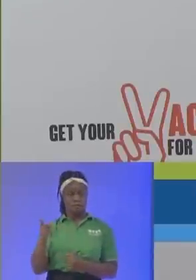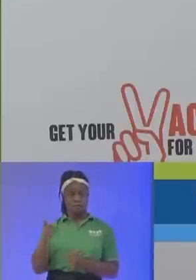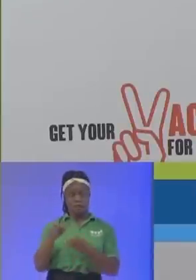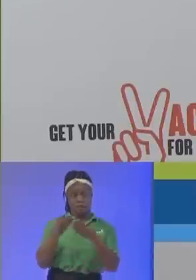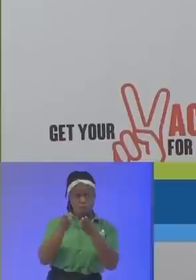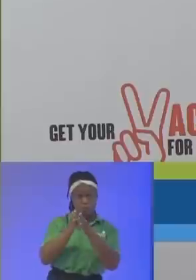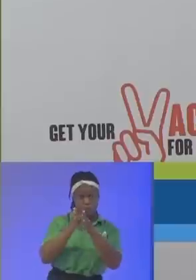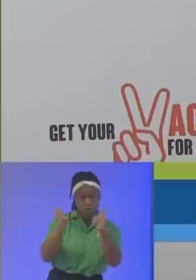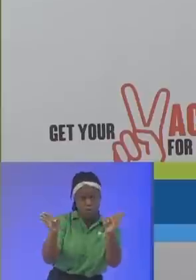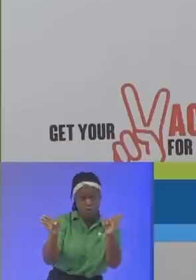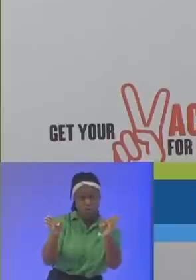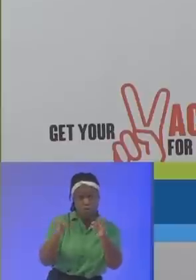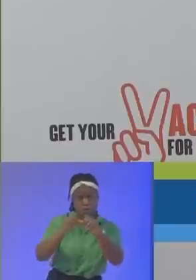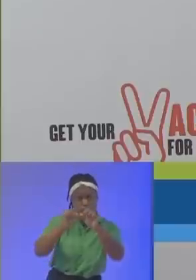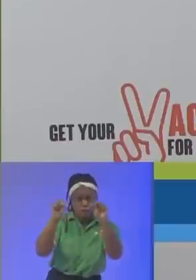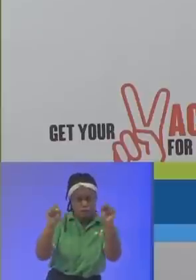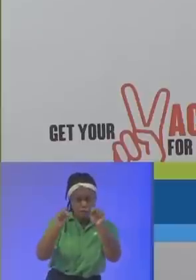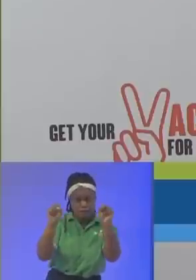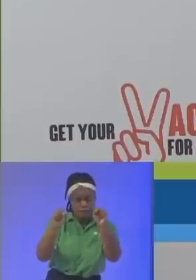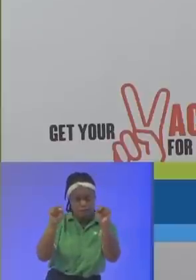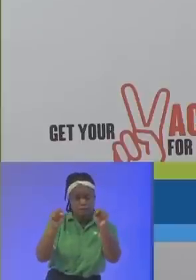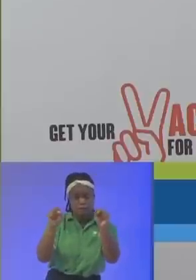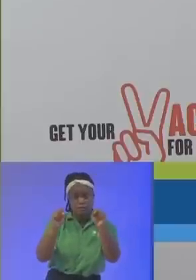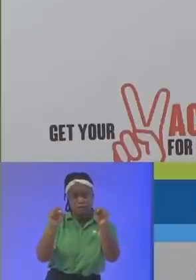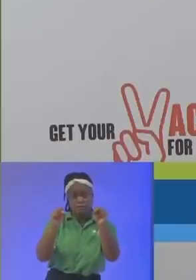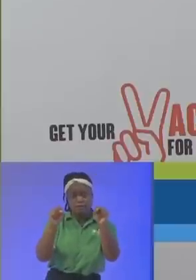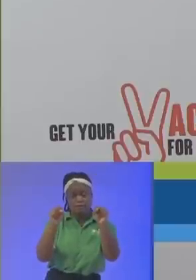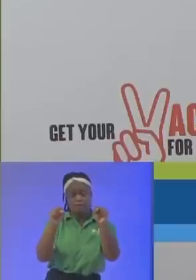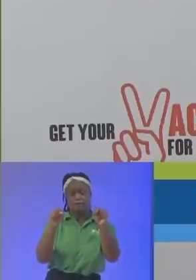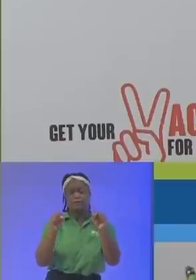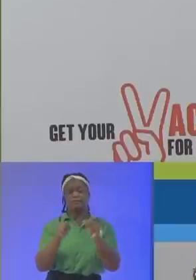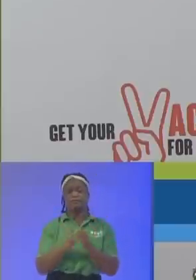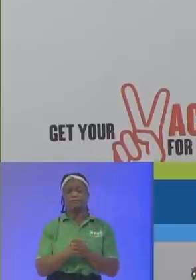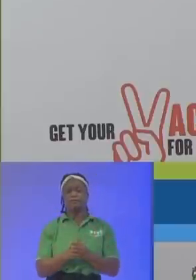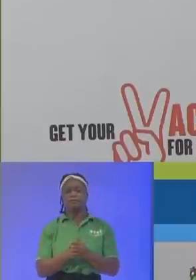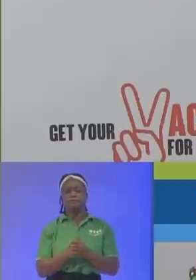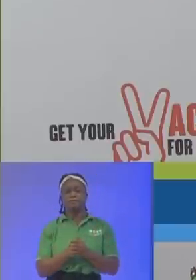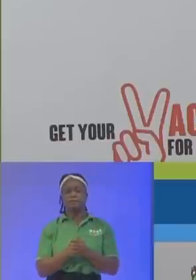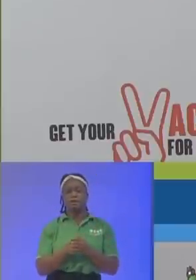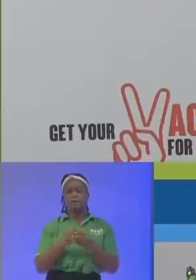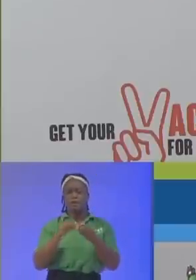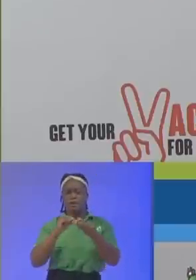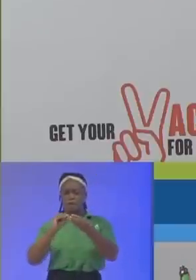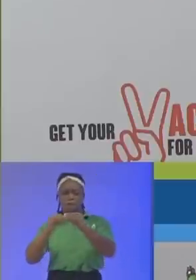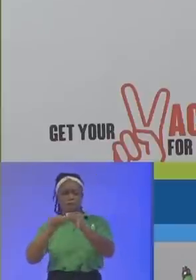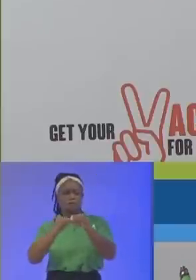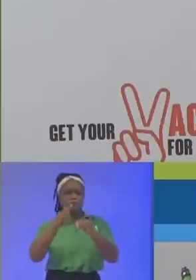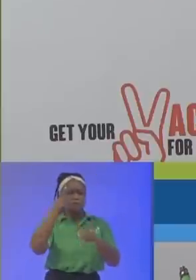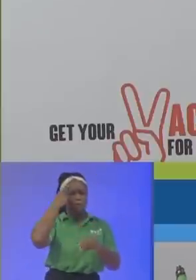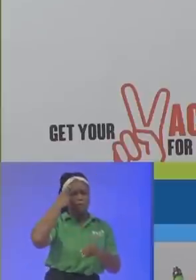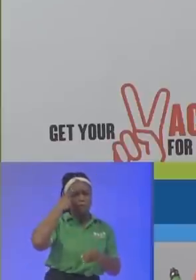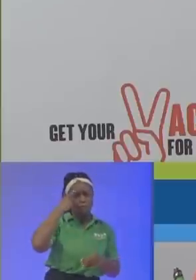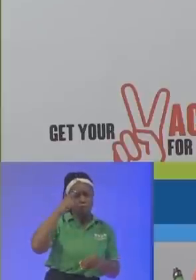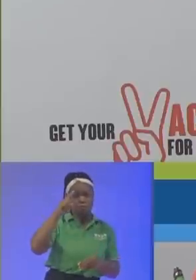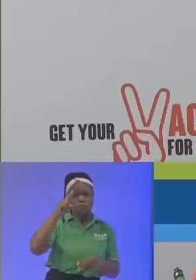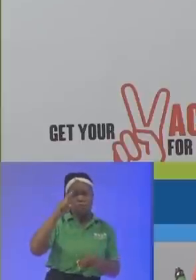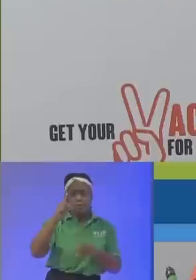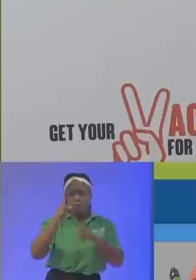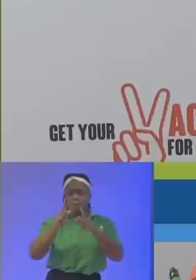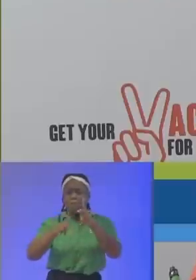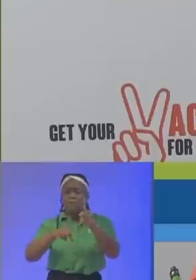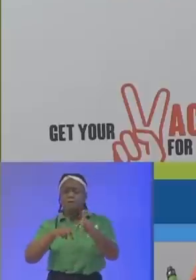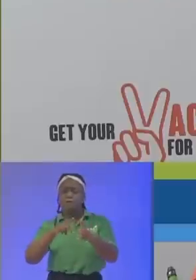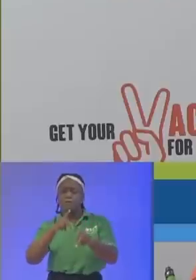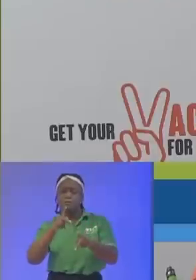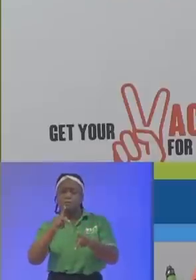mandate, can anyone give an update as to the new figures of that population, if those numbers have increased since the last